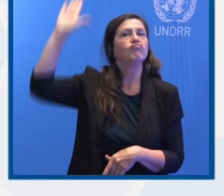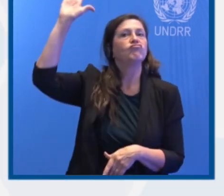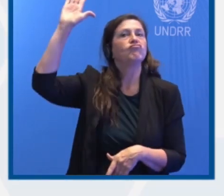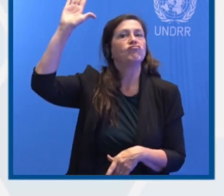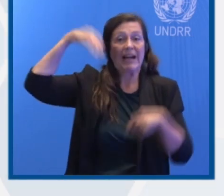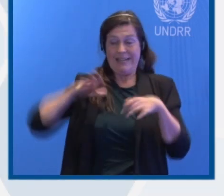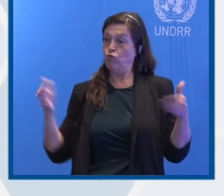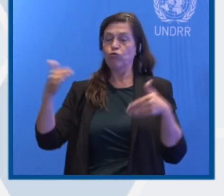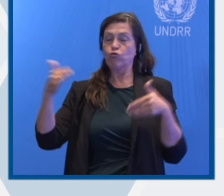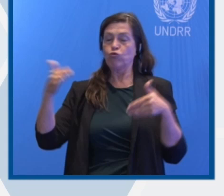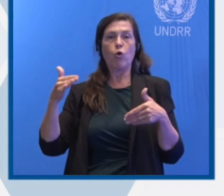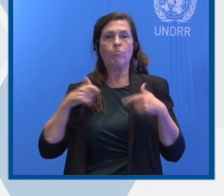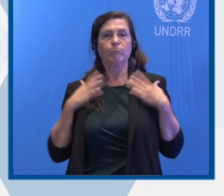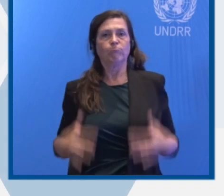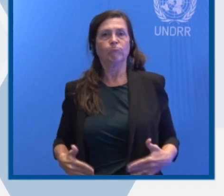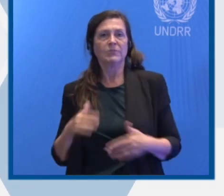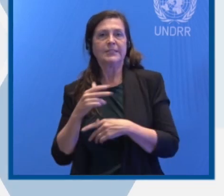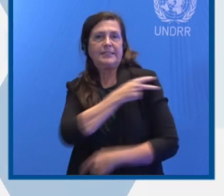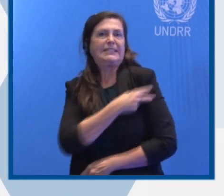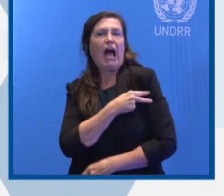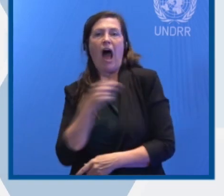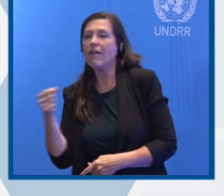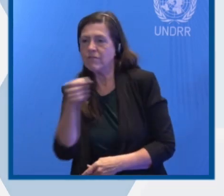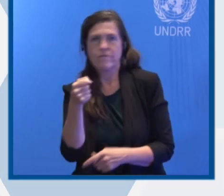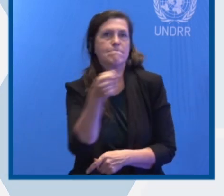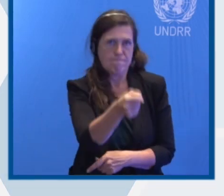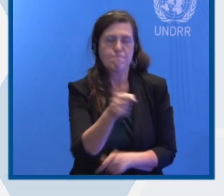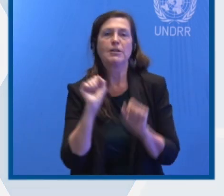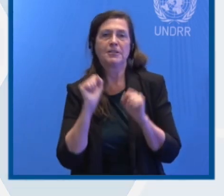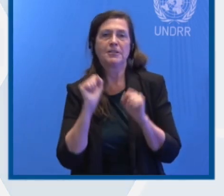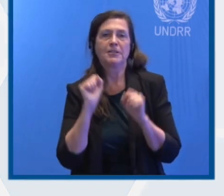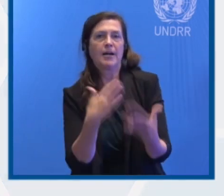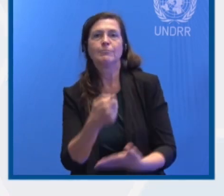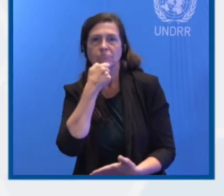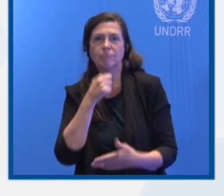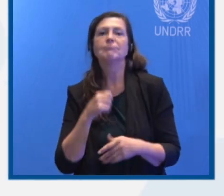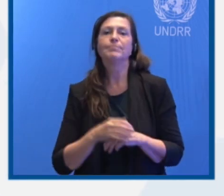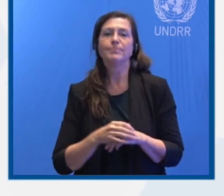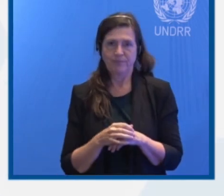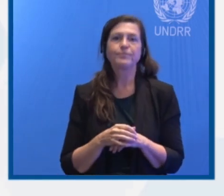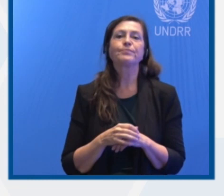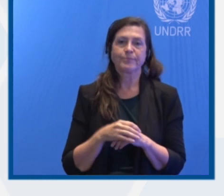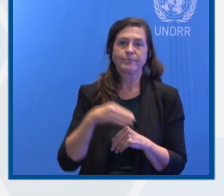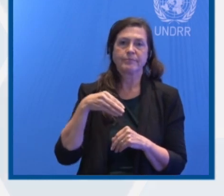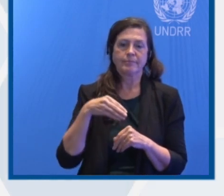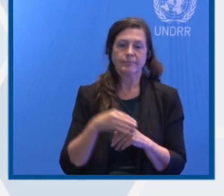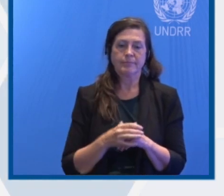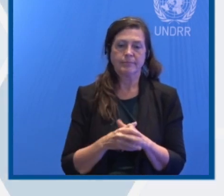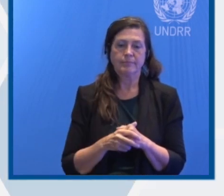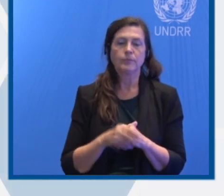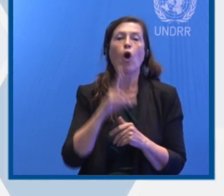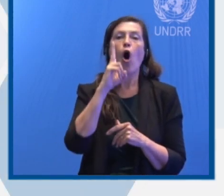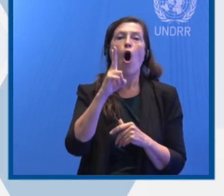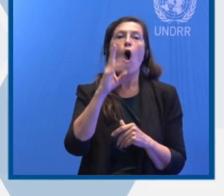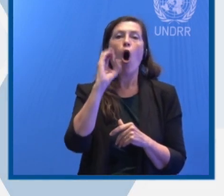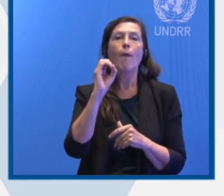staff will assist you. If you are in Hopin and are unable to use the Polls and Q&A tab or any